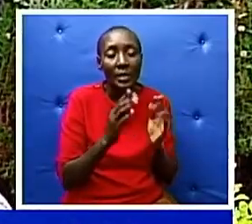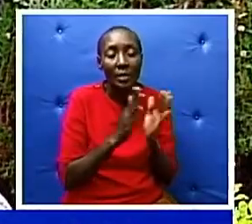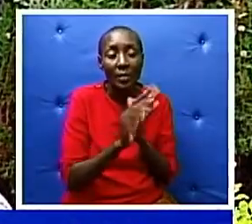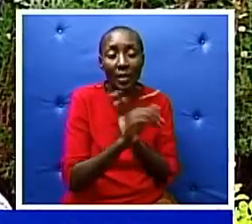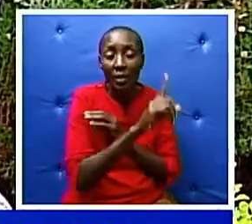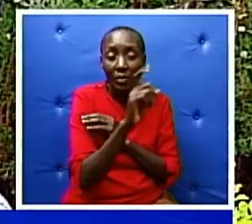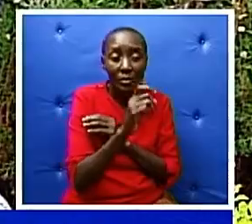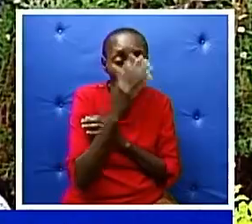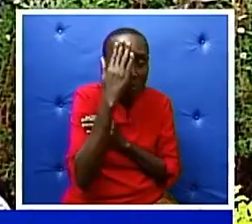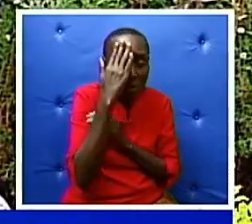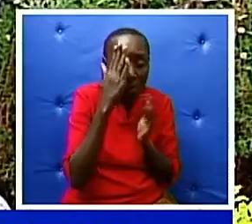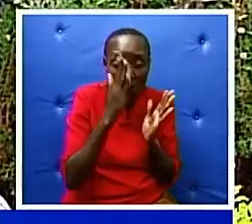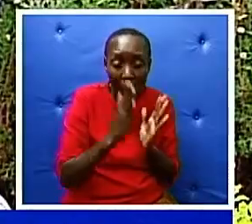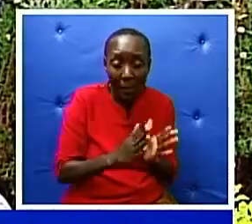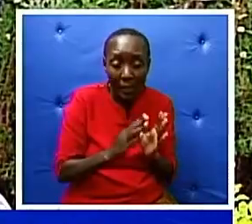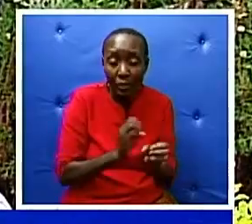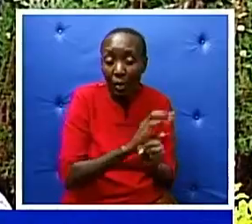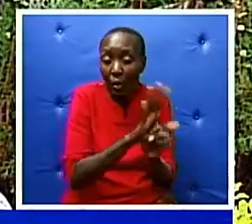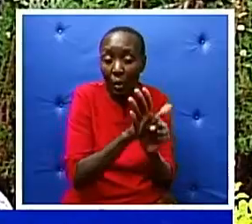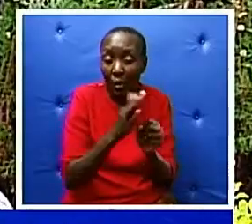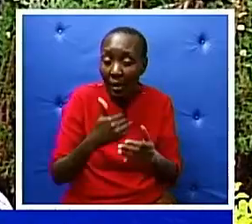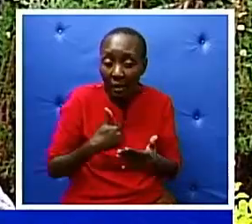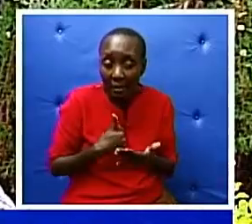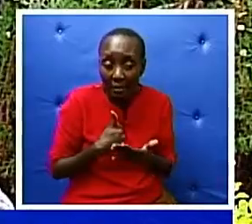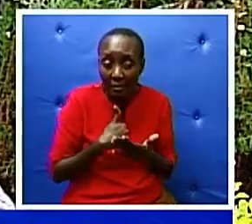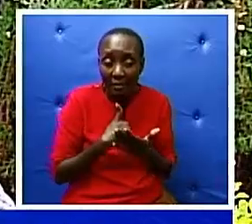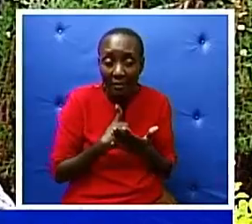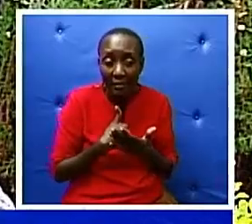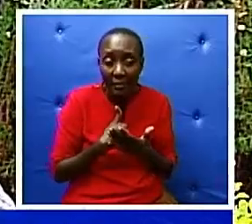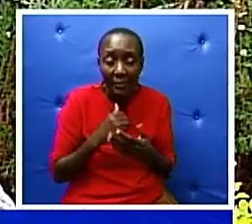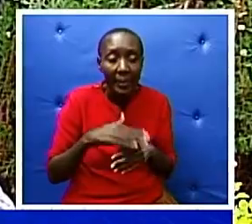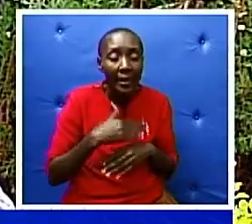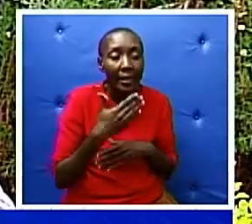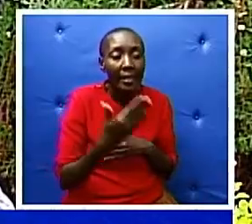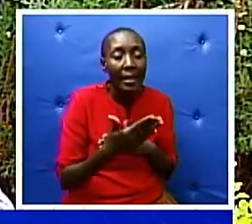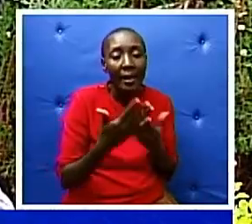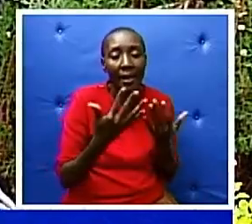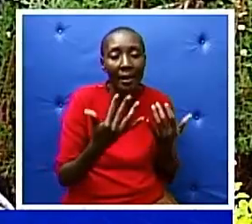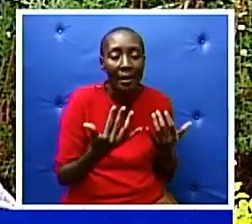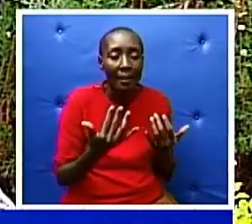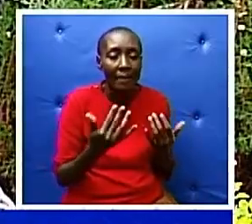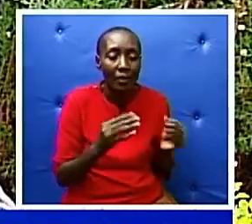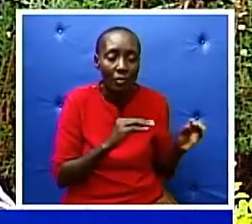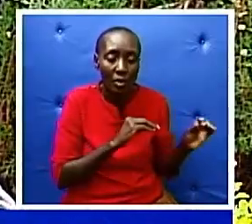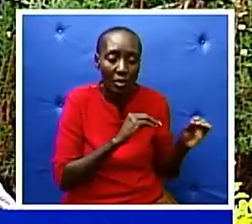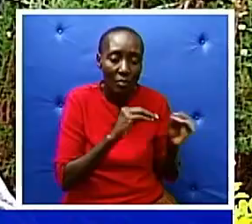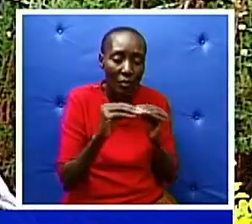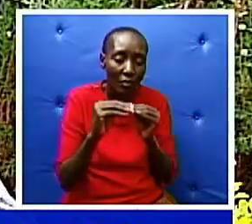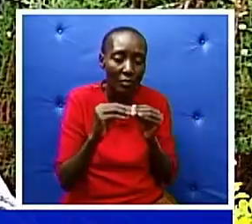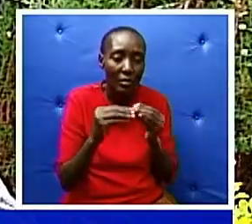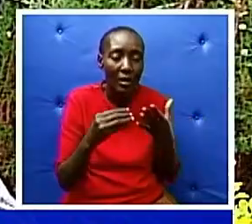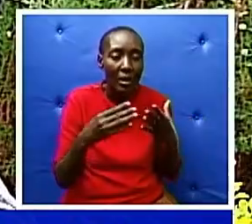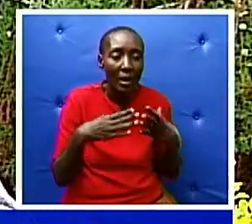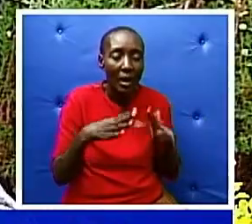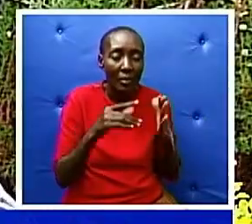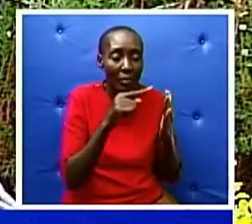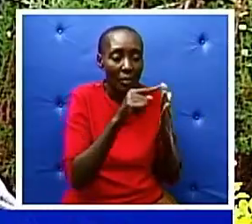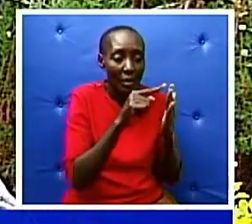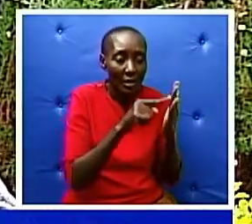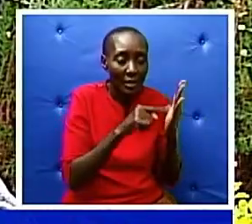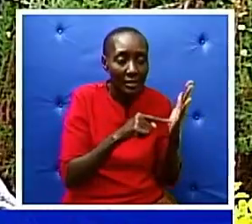ako na BBI, mtu ako na corona. Then we got to a point, anybody listed, you are